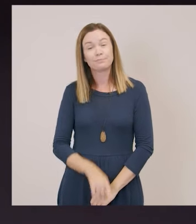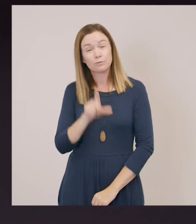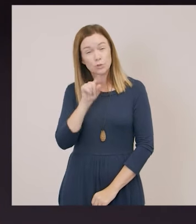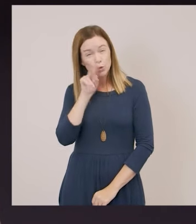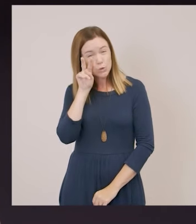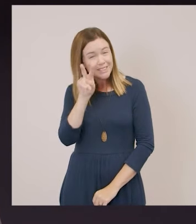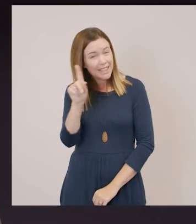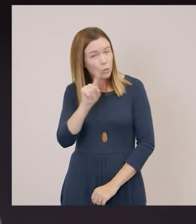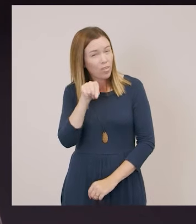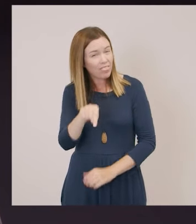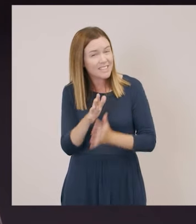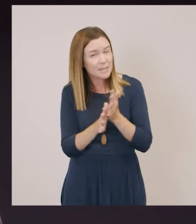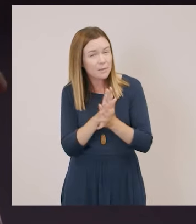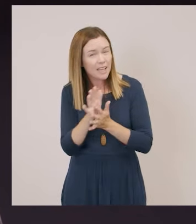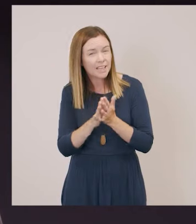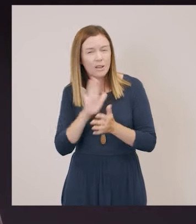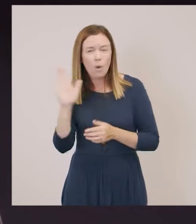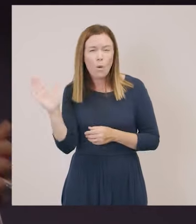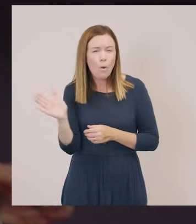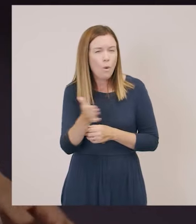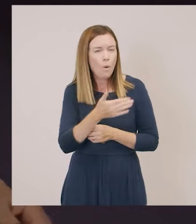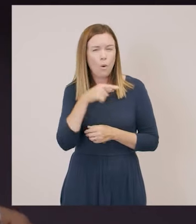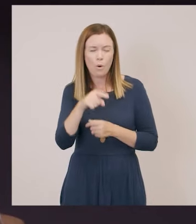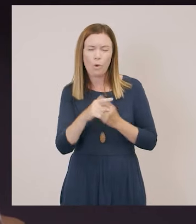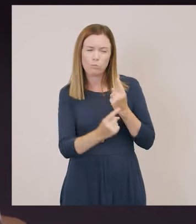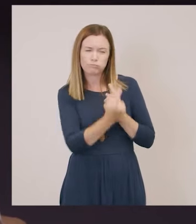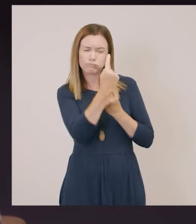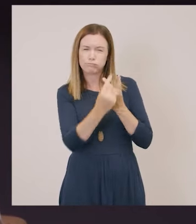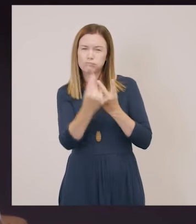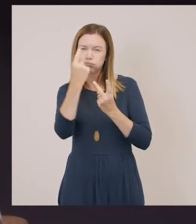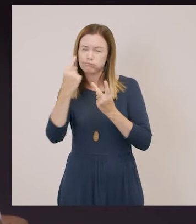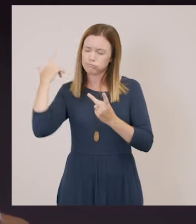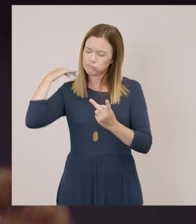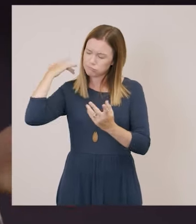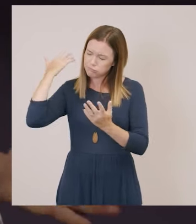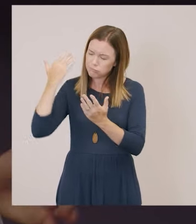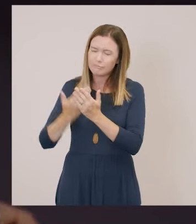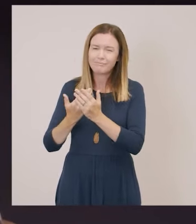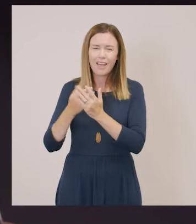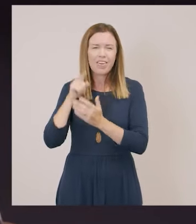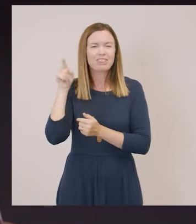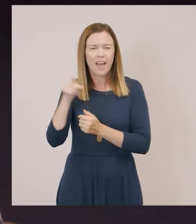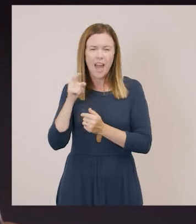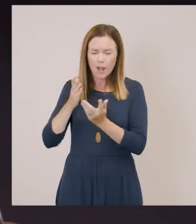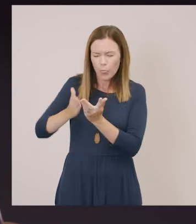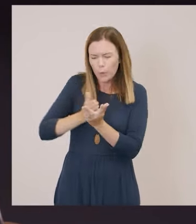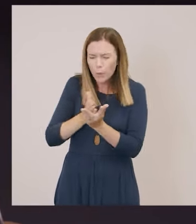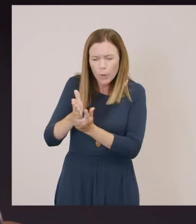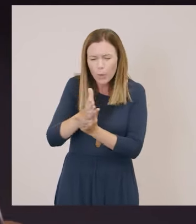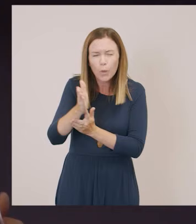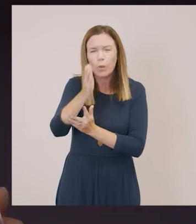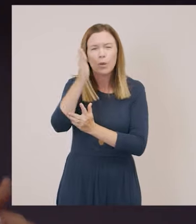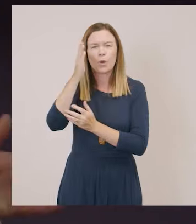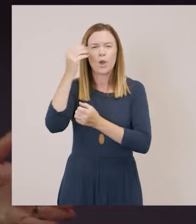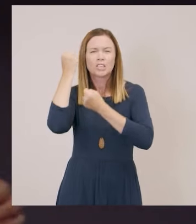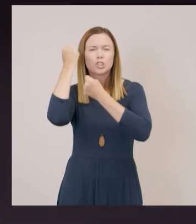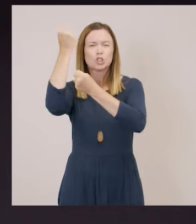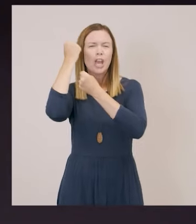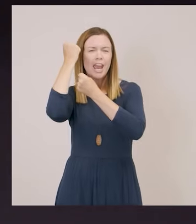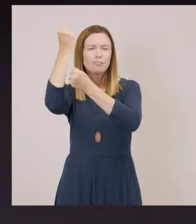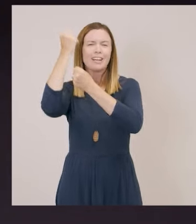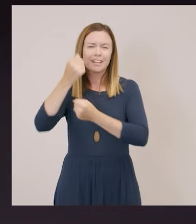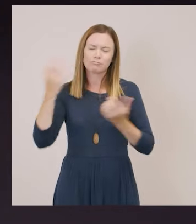Do you see what this means? All these pioneers who blazed the way, all these veterans cheering us on, it means we'd